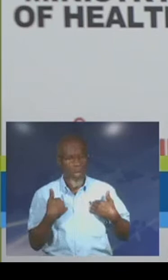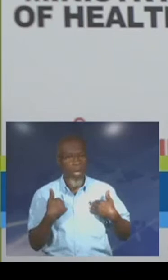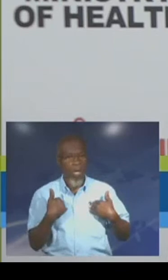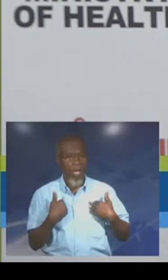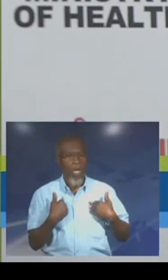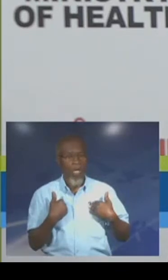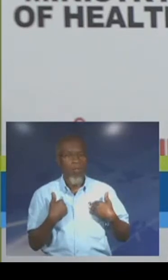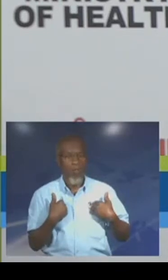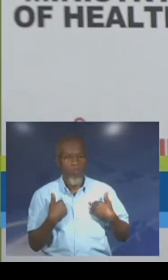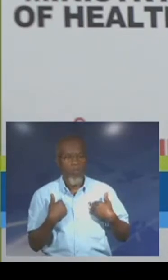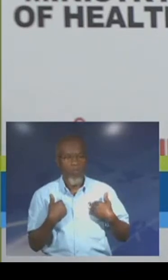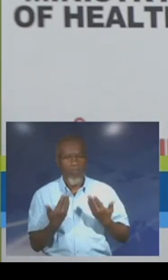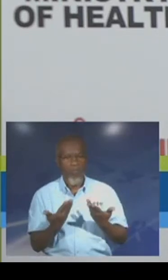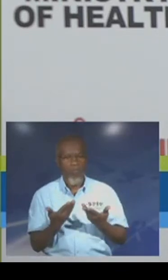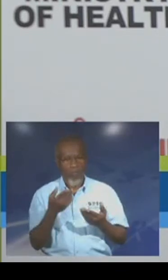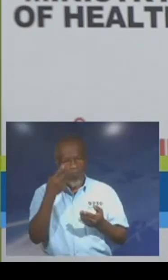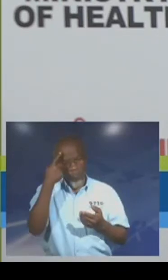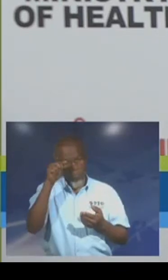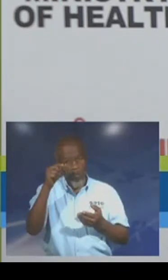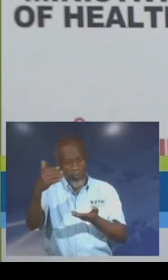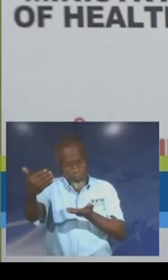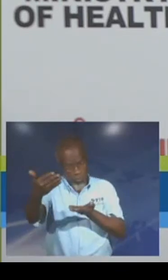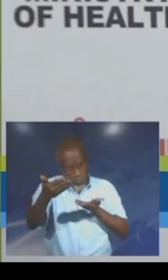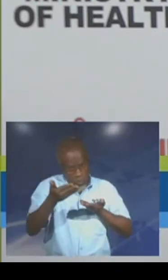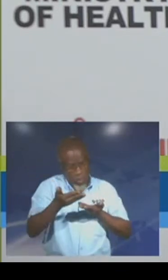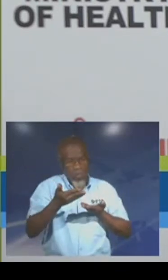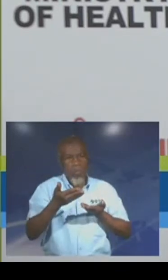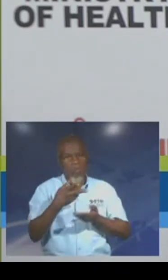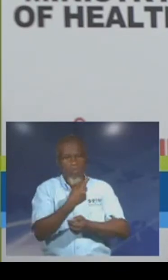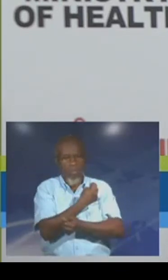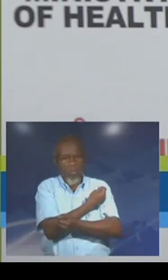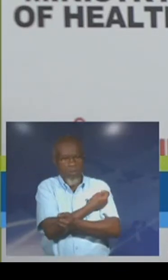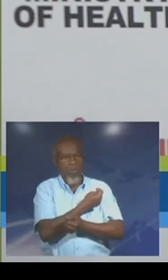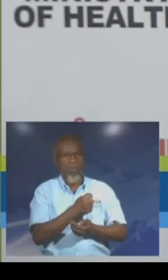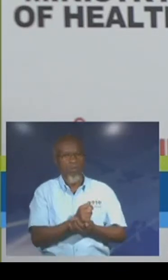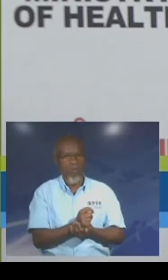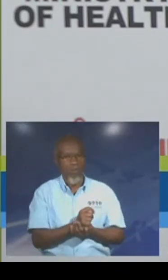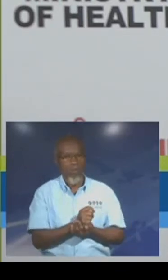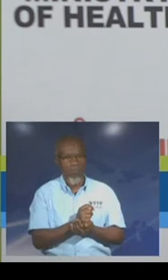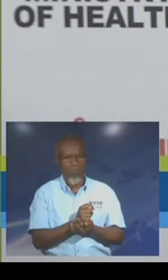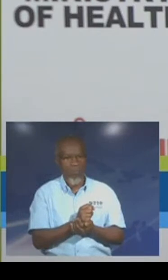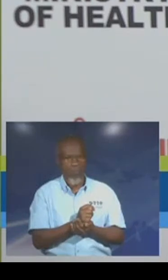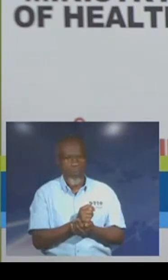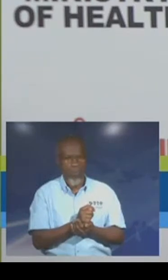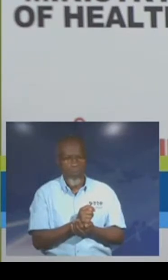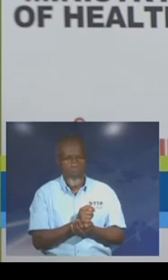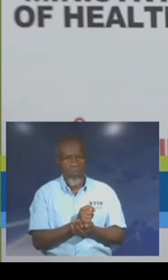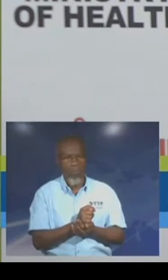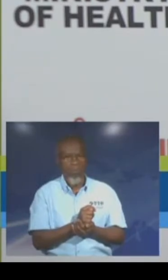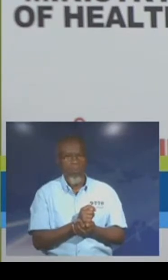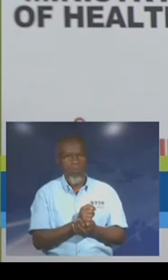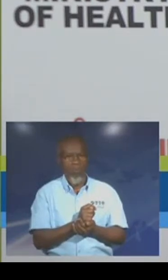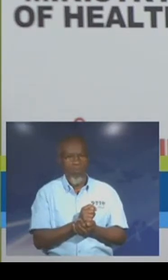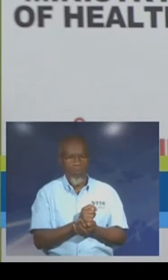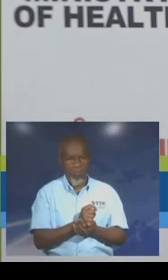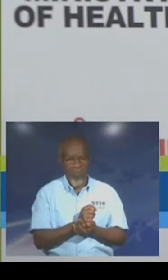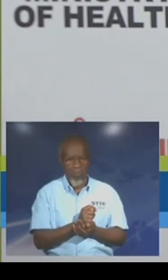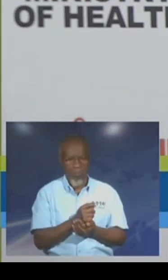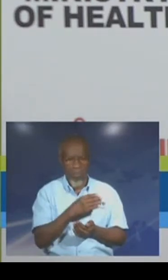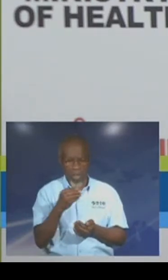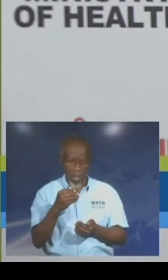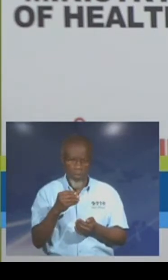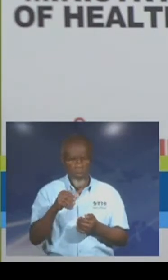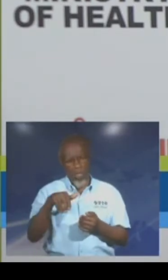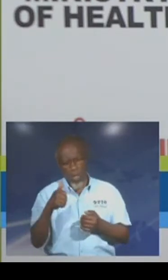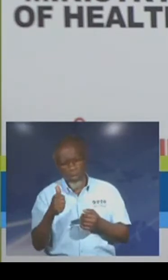Jynneos vaccine, I believe it is called, Jynneos, and also the antivirals. So